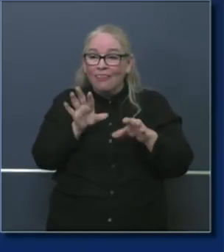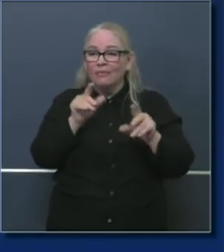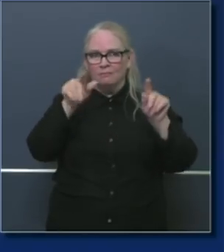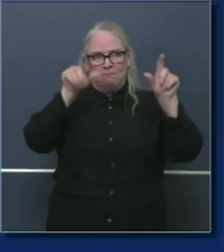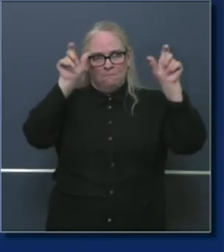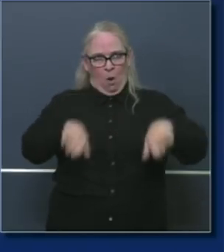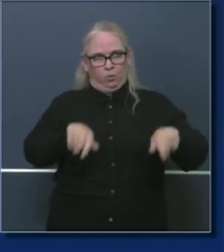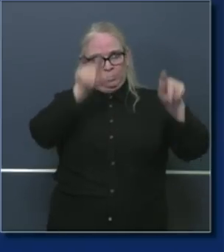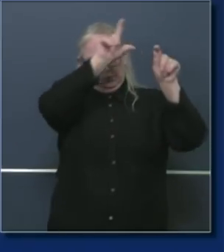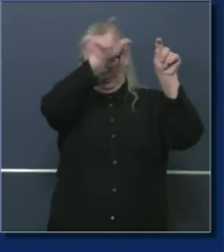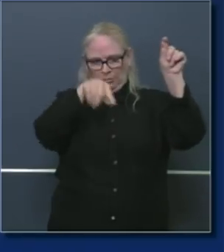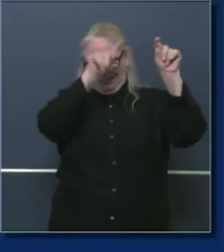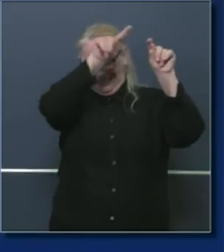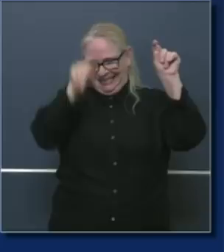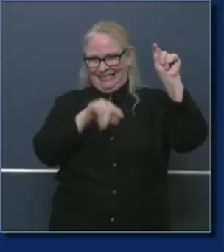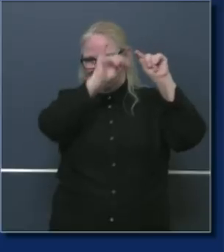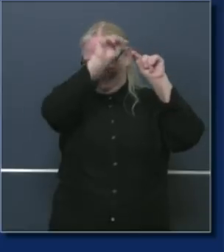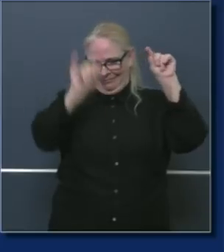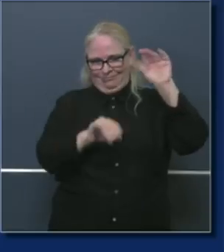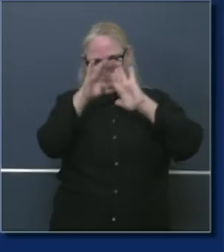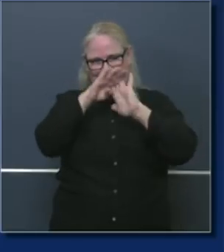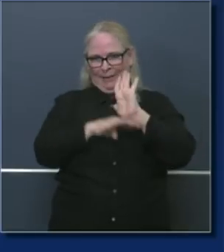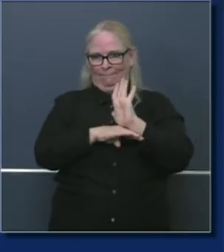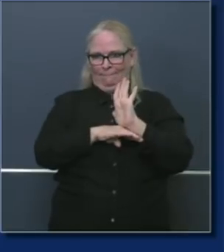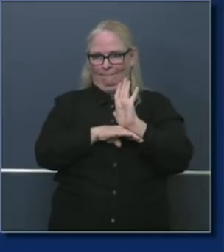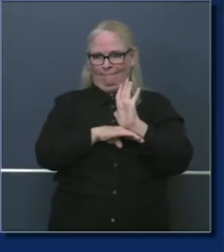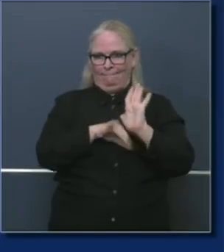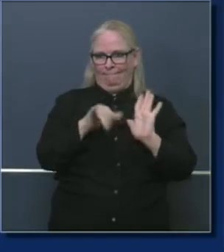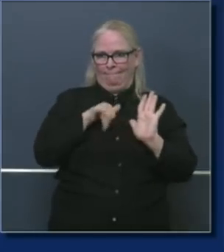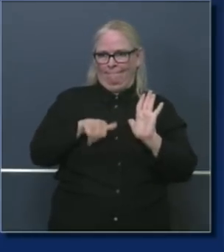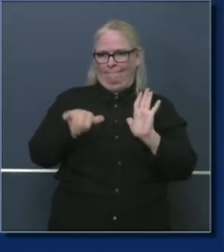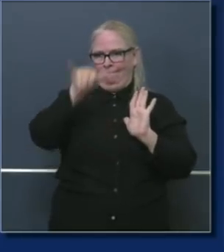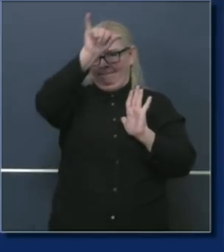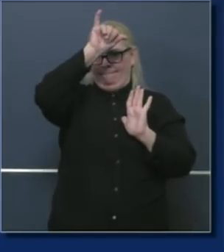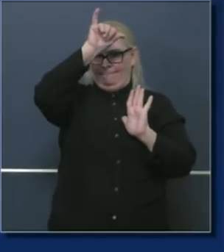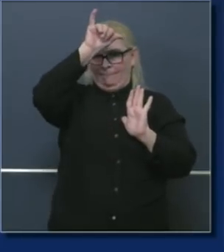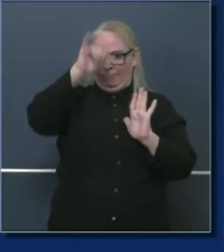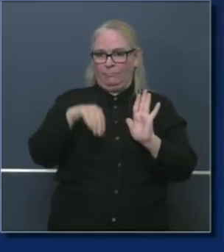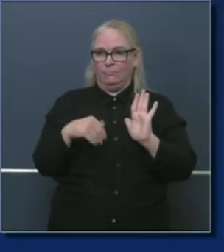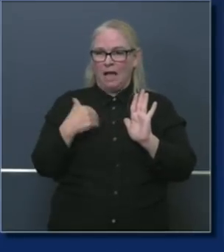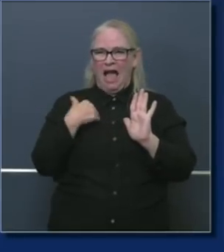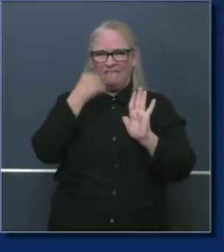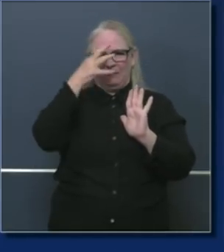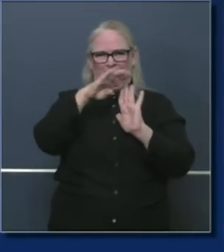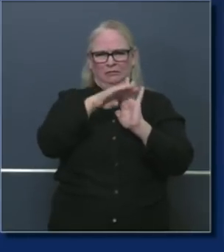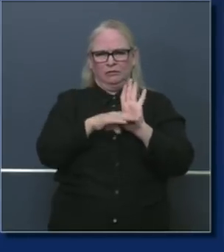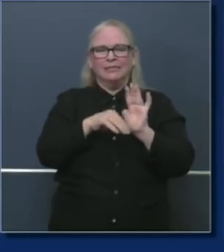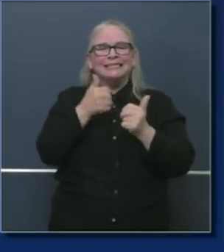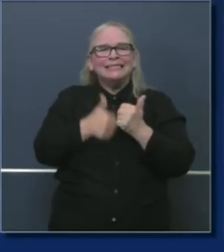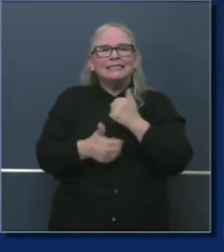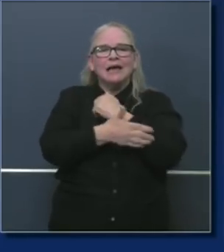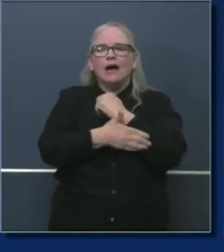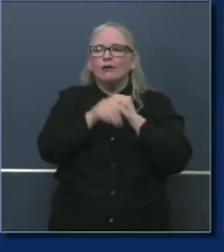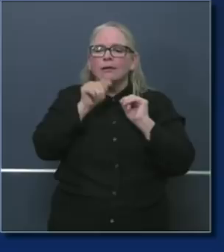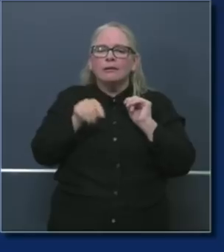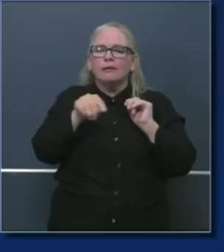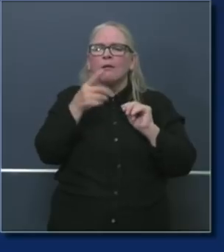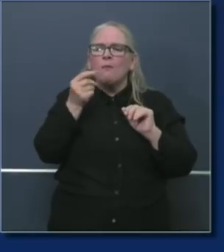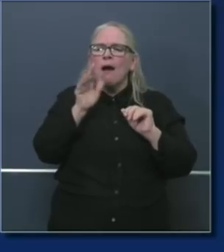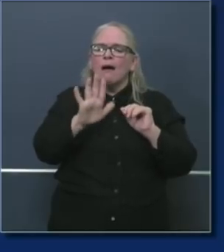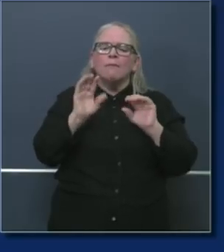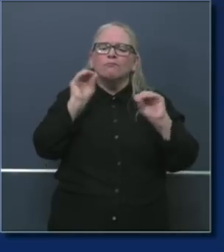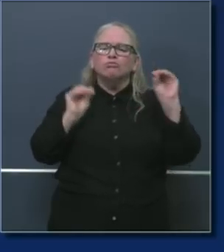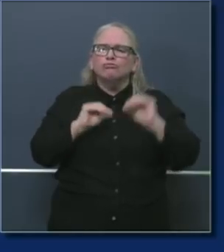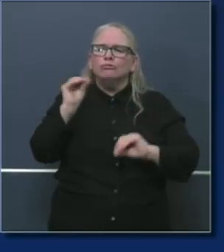to a test for regional variance on the CDPH website. We are also building a team at the state to